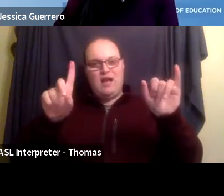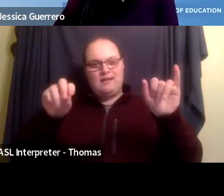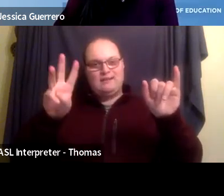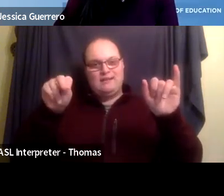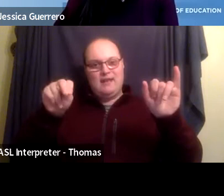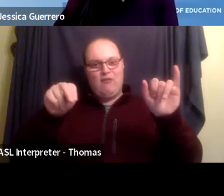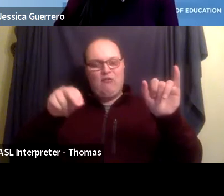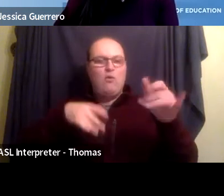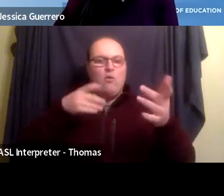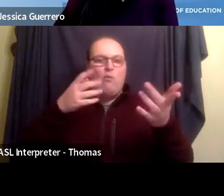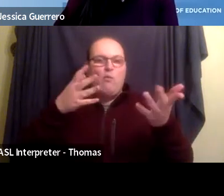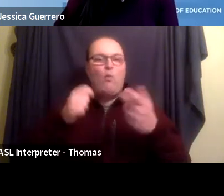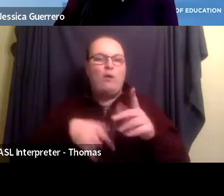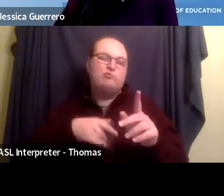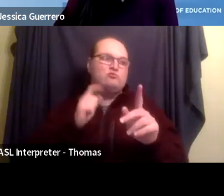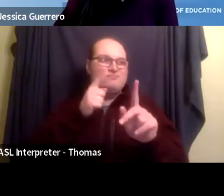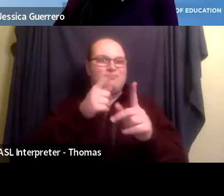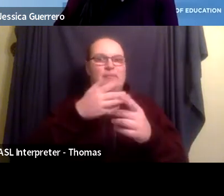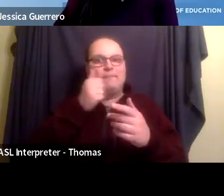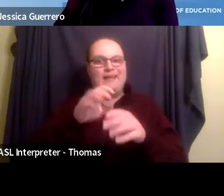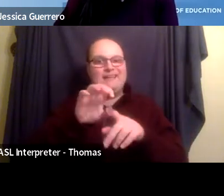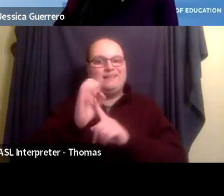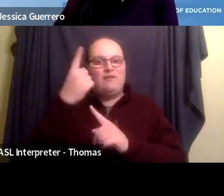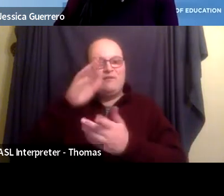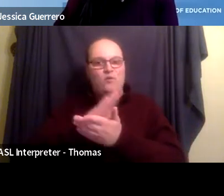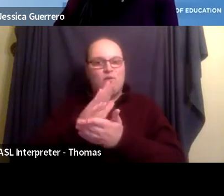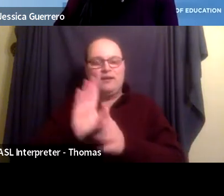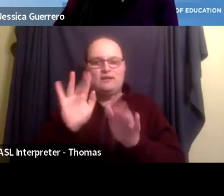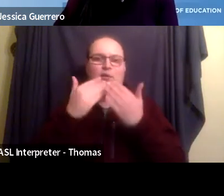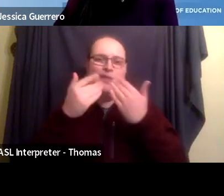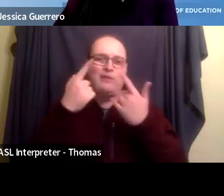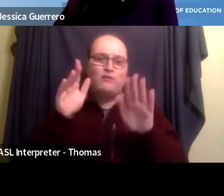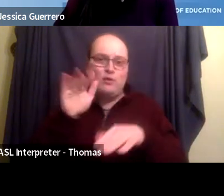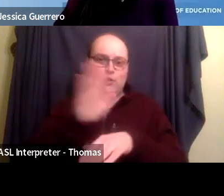to the kids. So that's all. Thank you so much for your time.